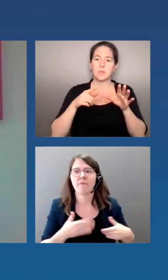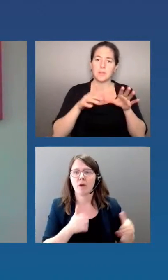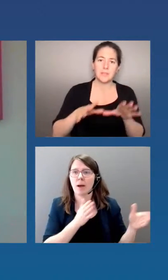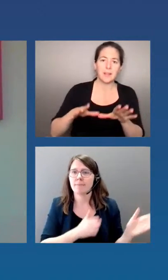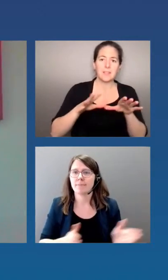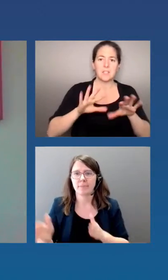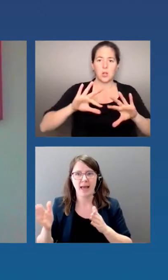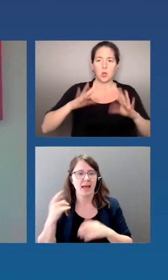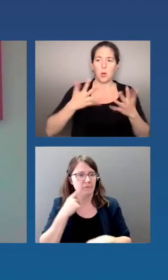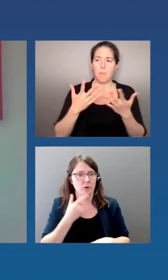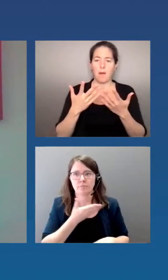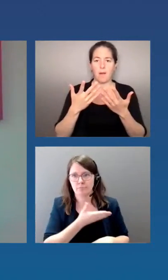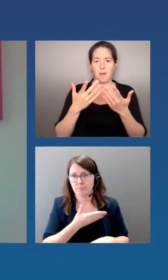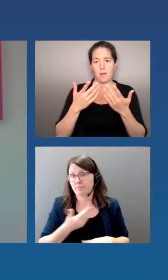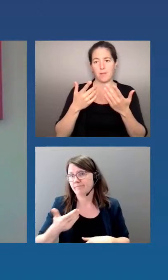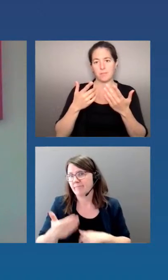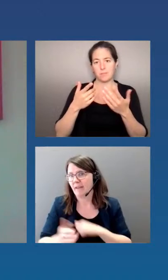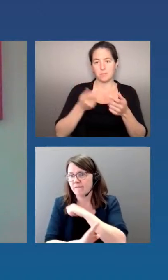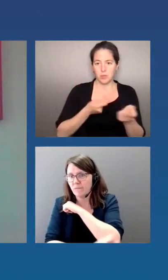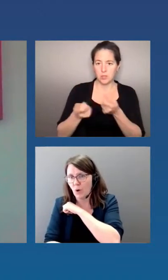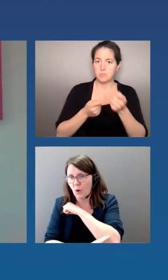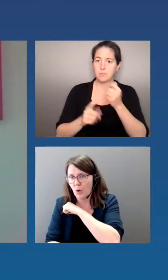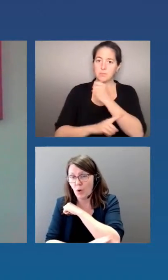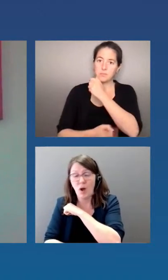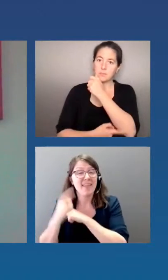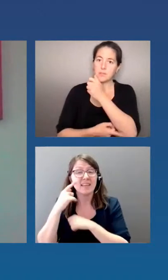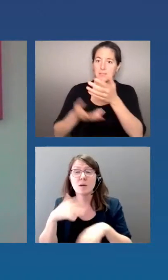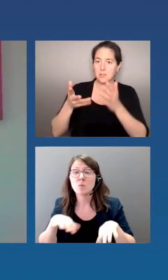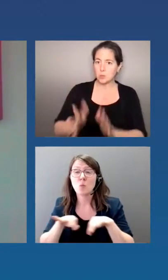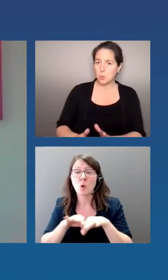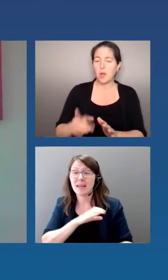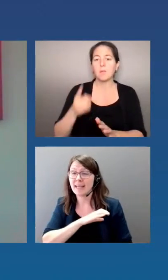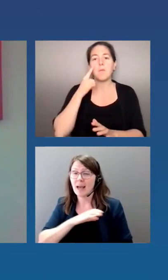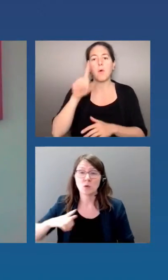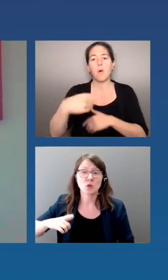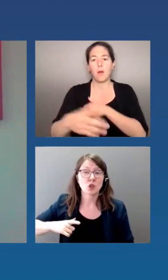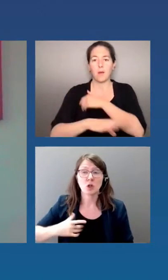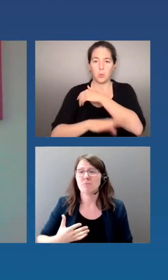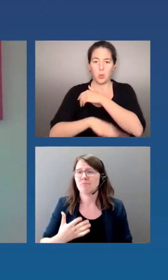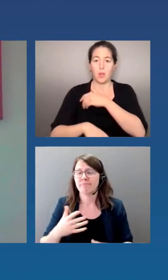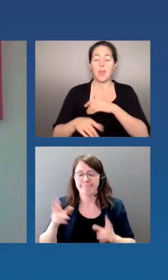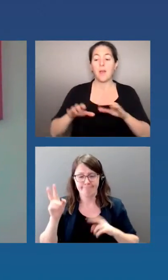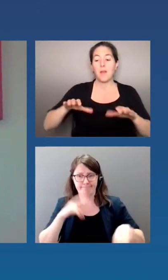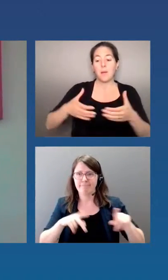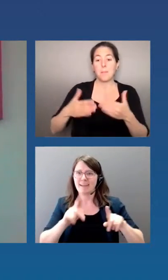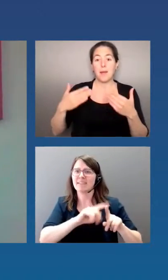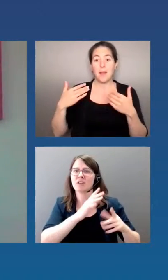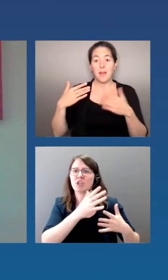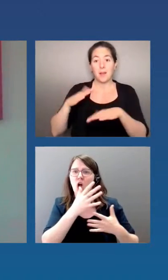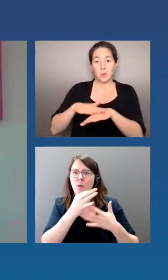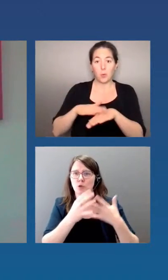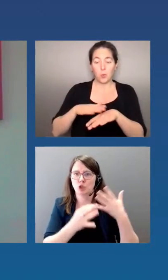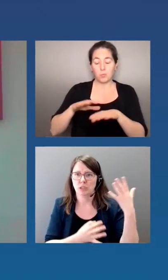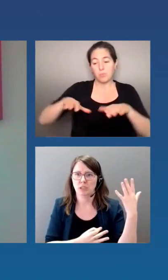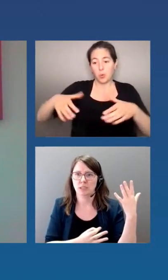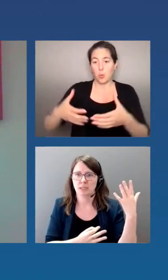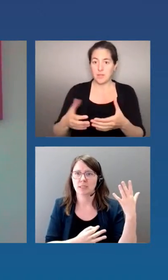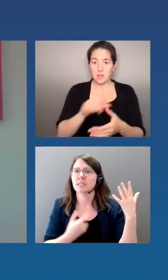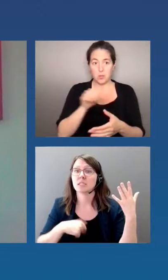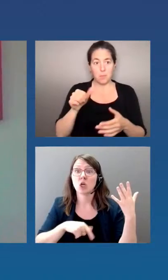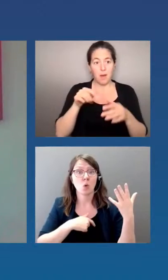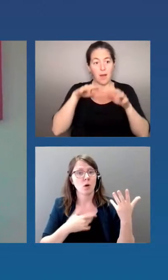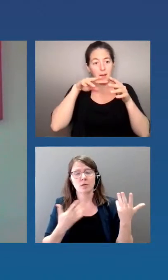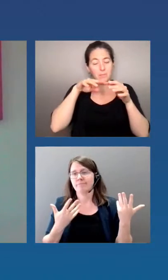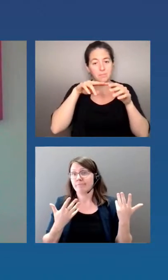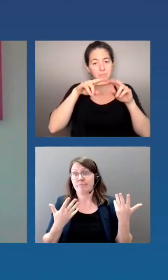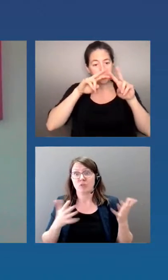what I think is important for council to look at is don't just look at one option. So we did the Plasco thing. We put our eggs in the one